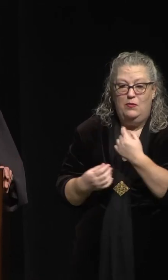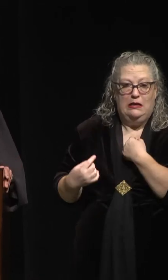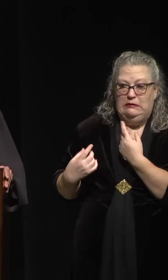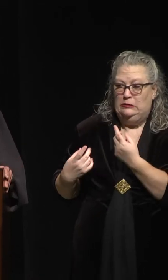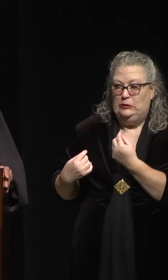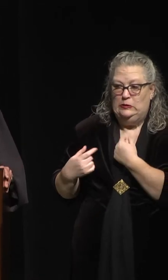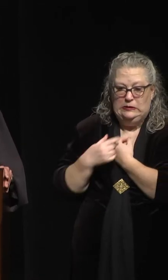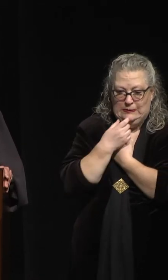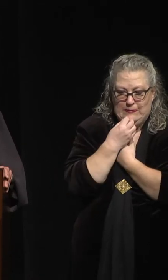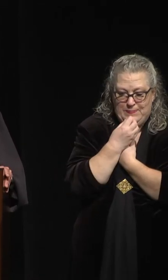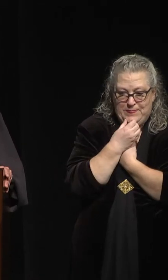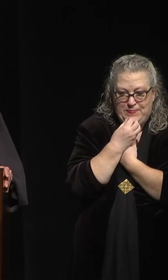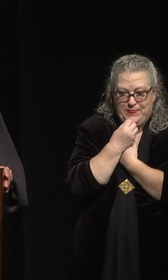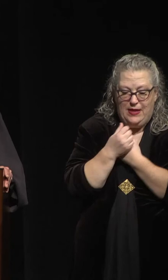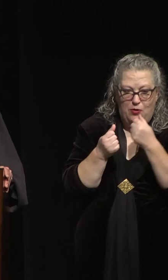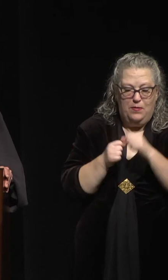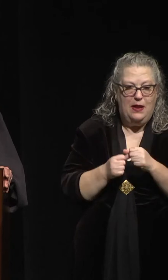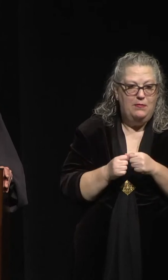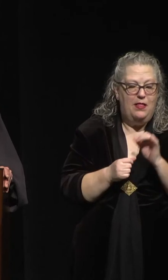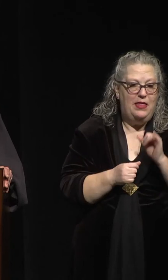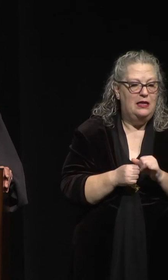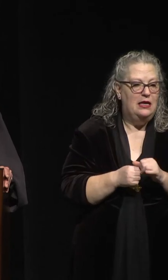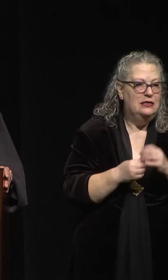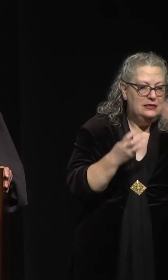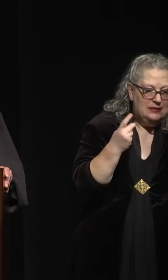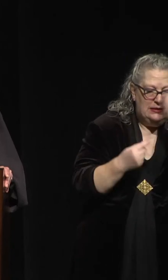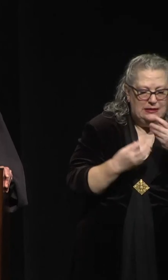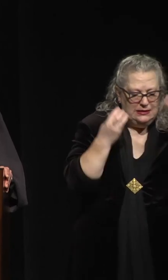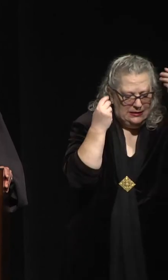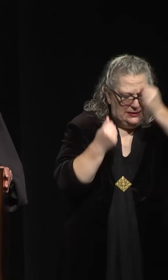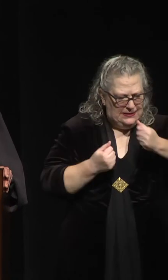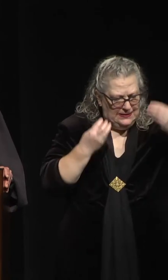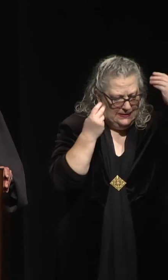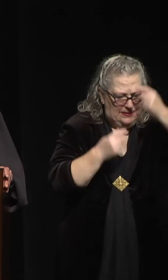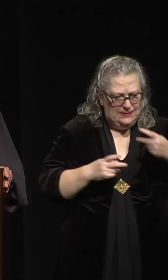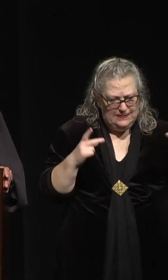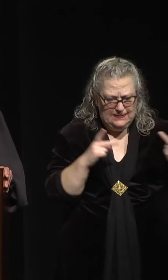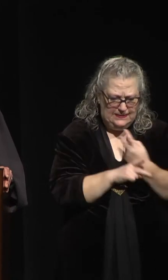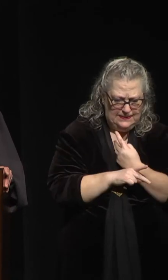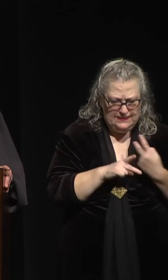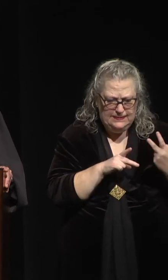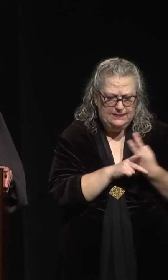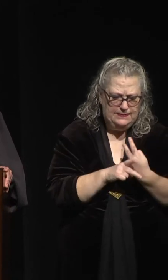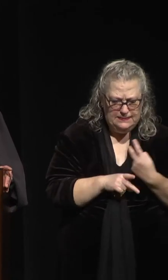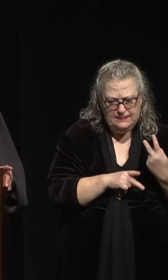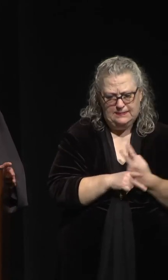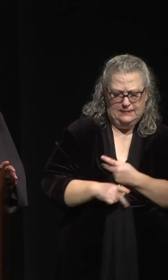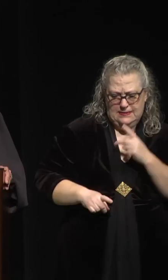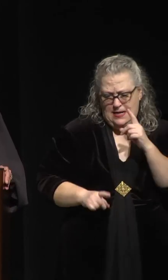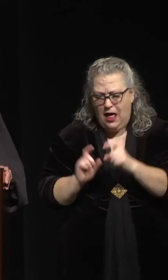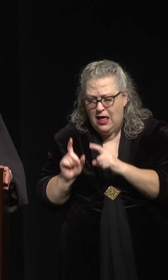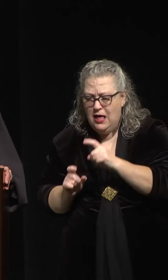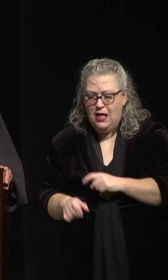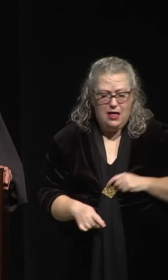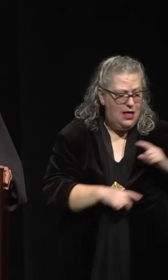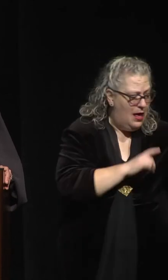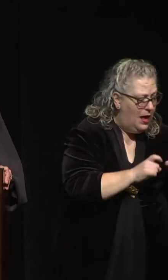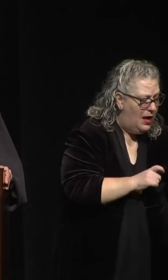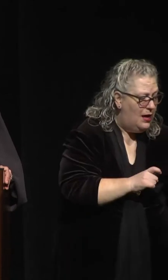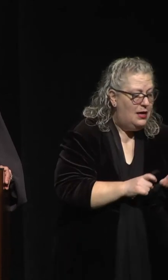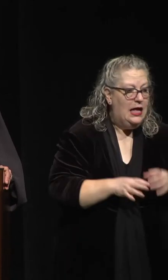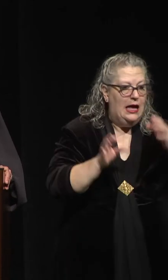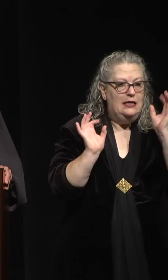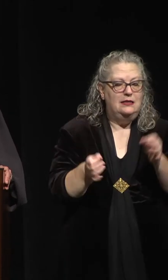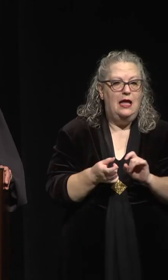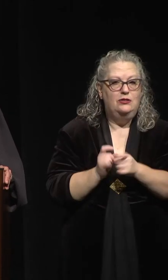do? I remember deliberating painfully over this quandary, doing my due diligence, asking questions, before eventually deciding to change